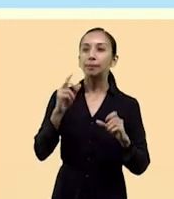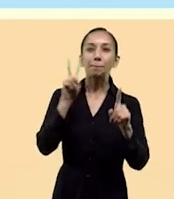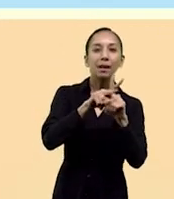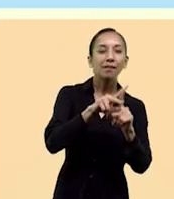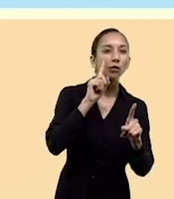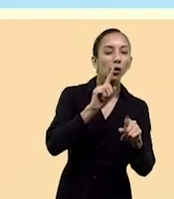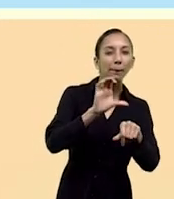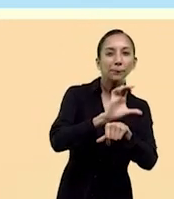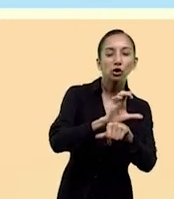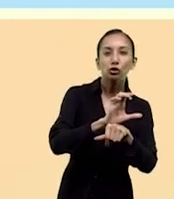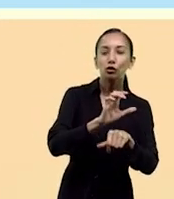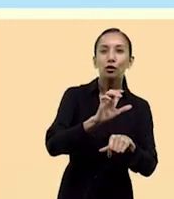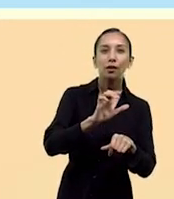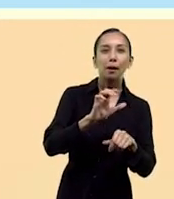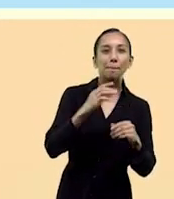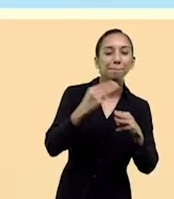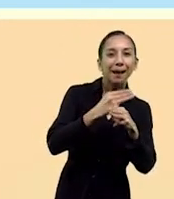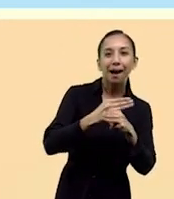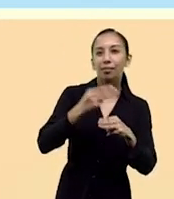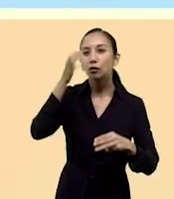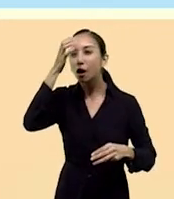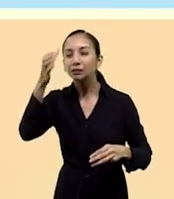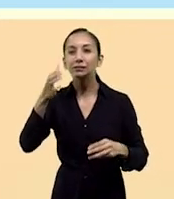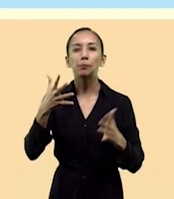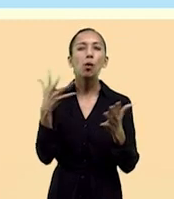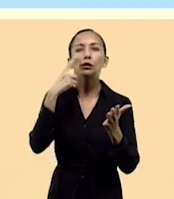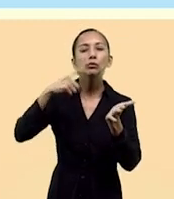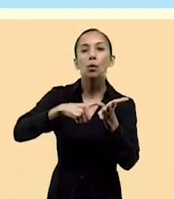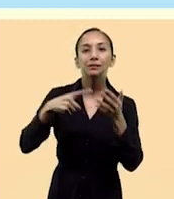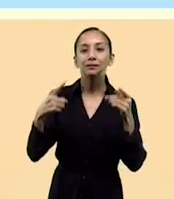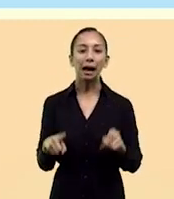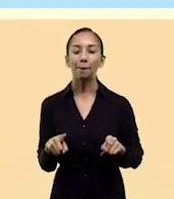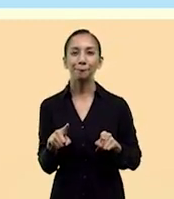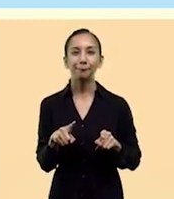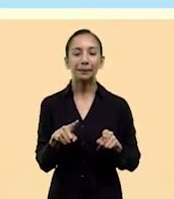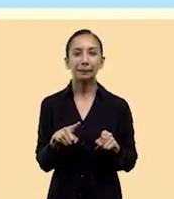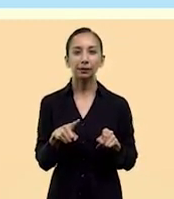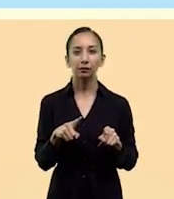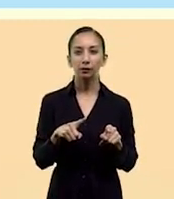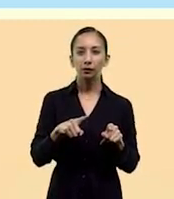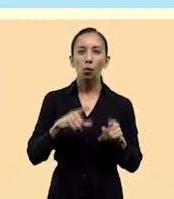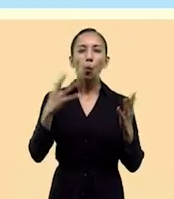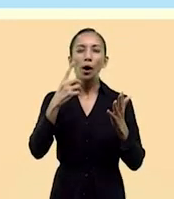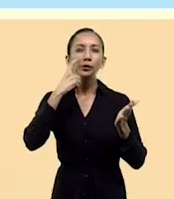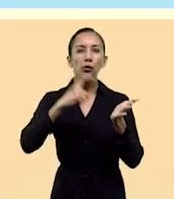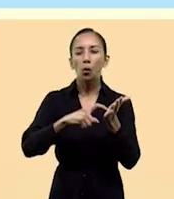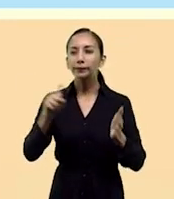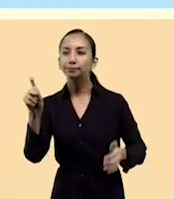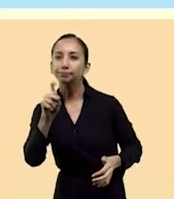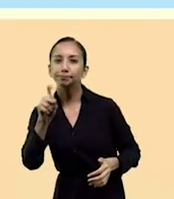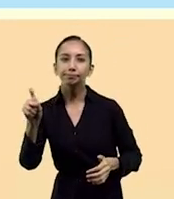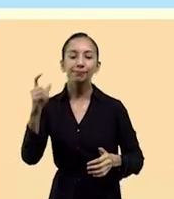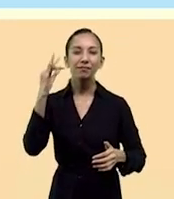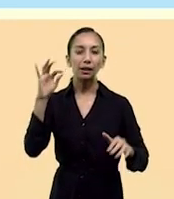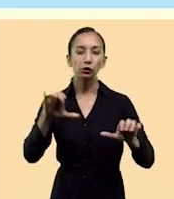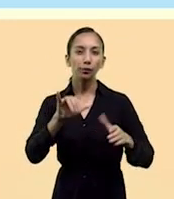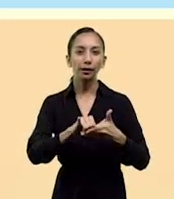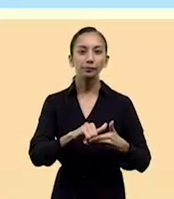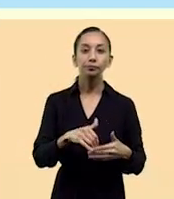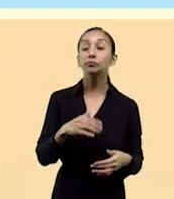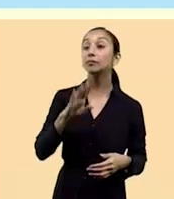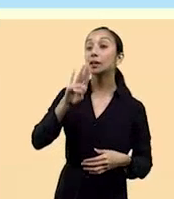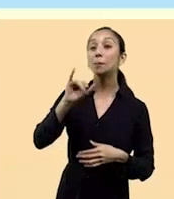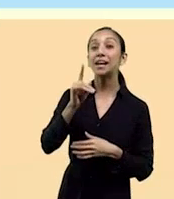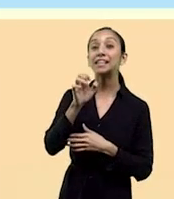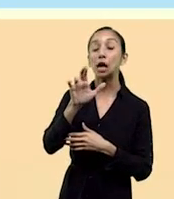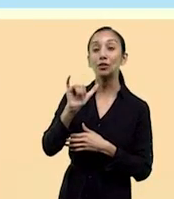a math concept. Like specifically, what are you noticing that's happening? See if you can maybe even hypothesize